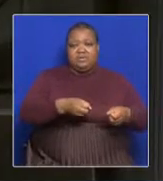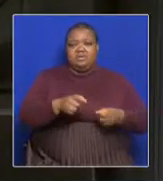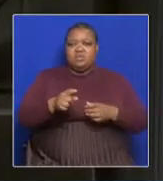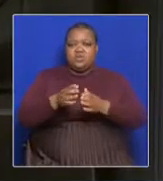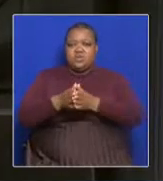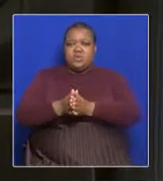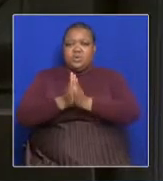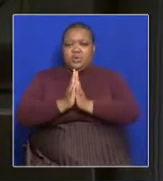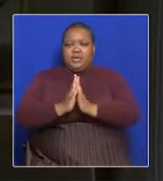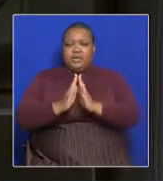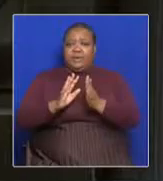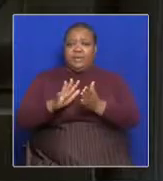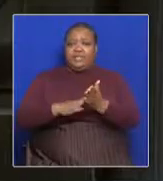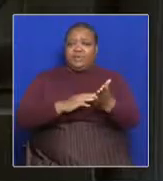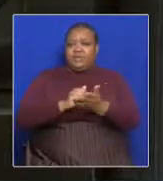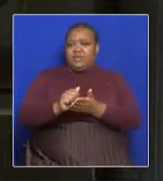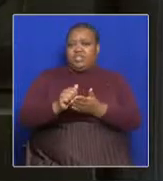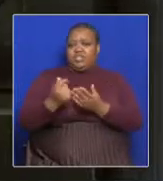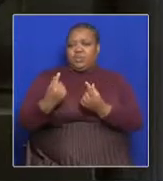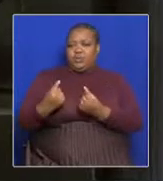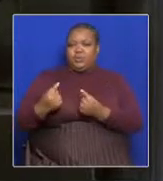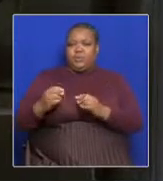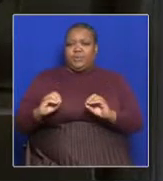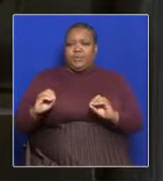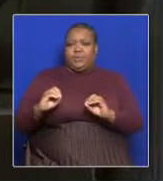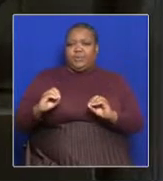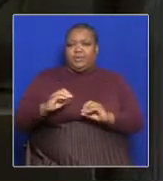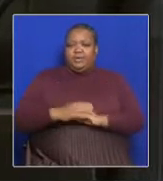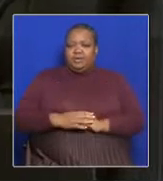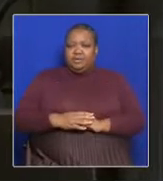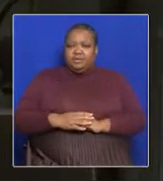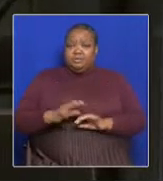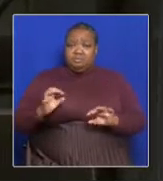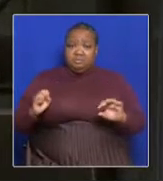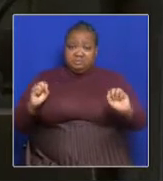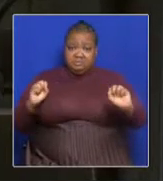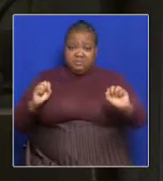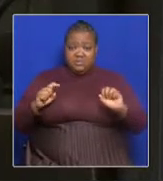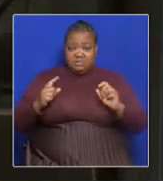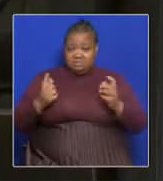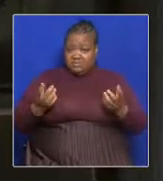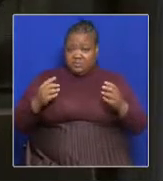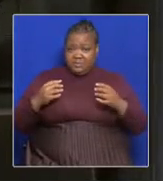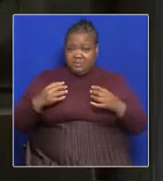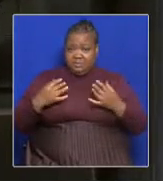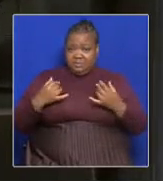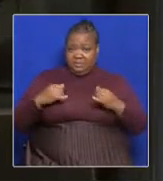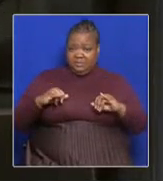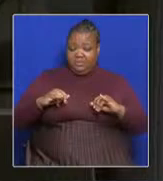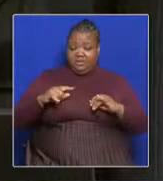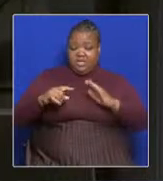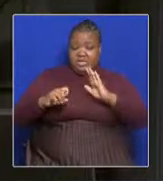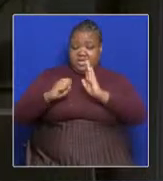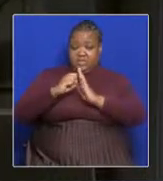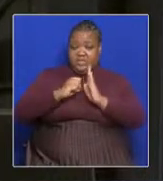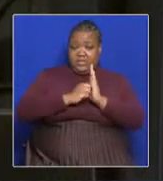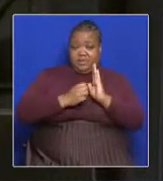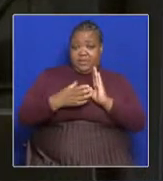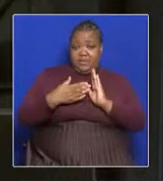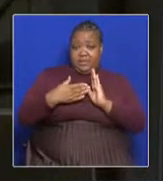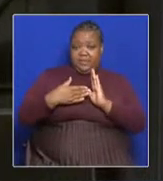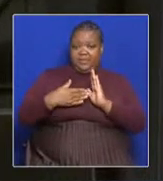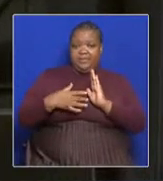destruction. You certainly have not testified, and we don't have anywhere in your statements, other than your discussion